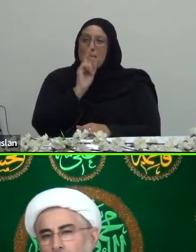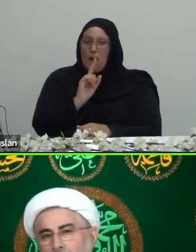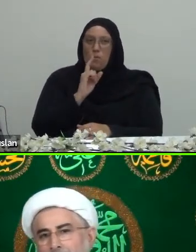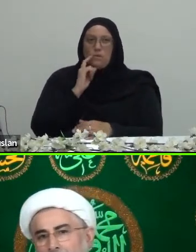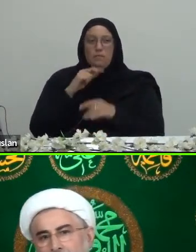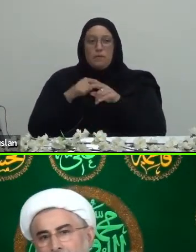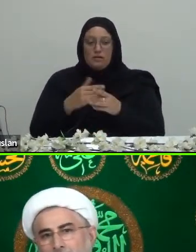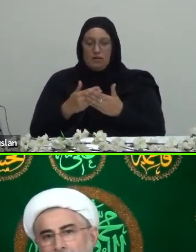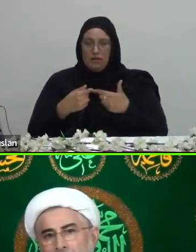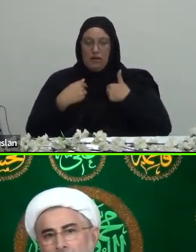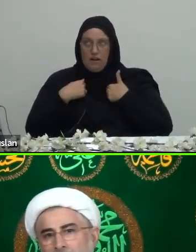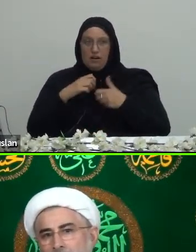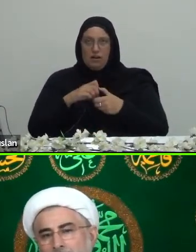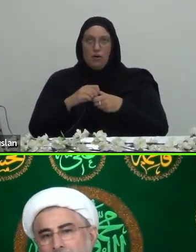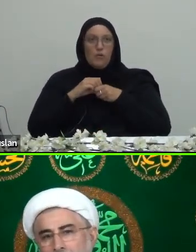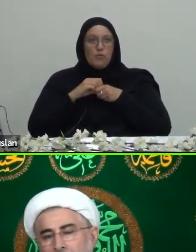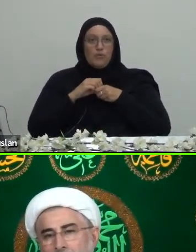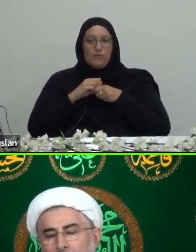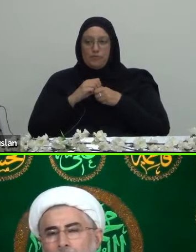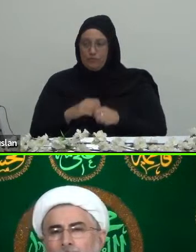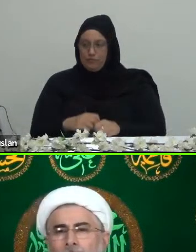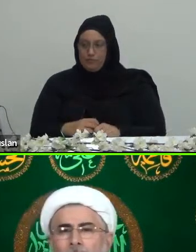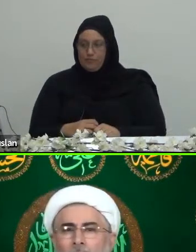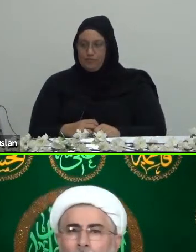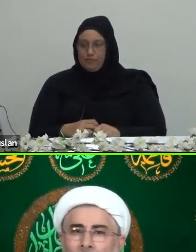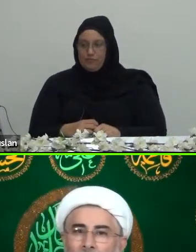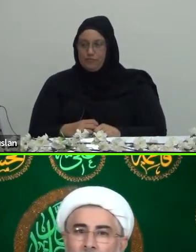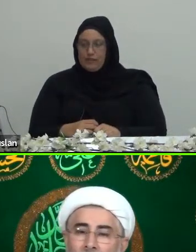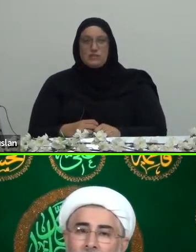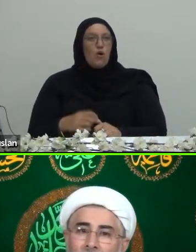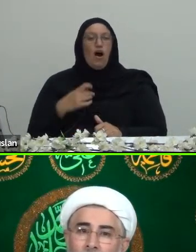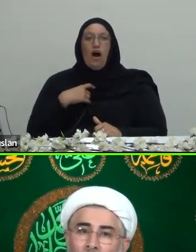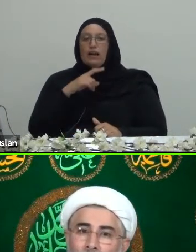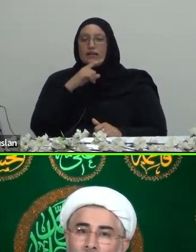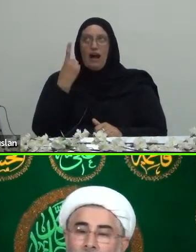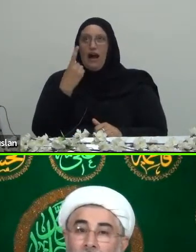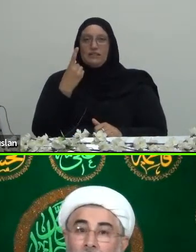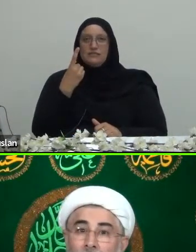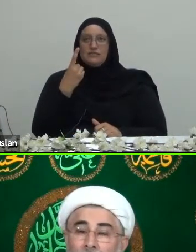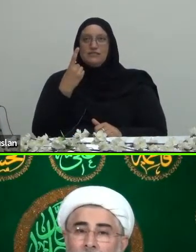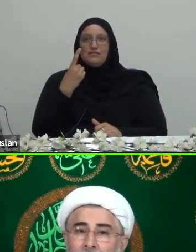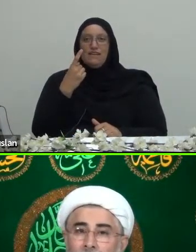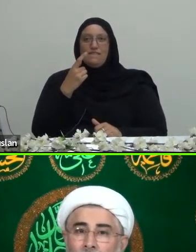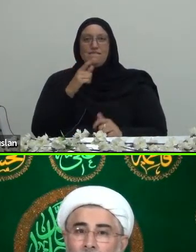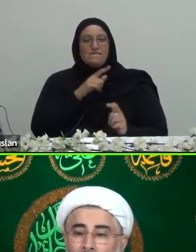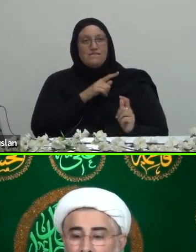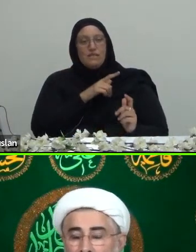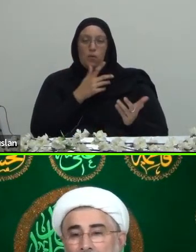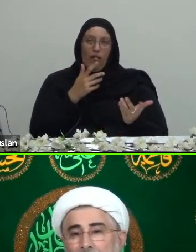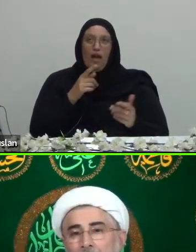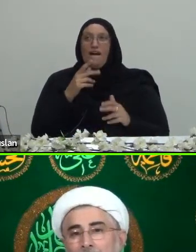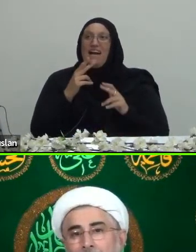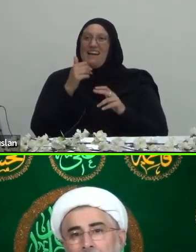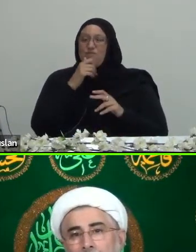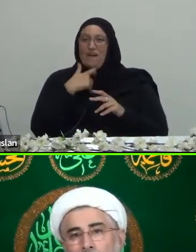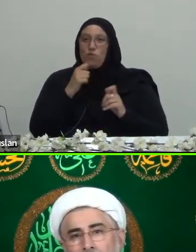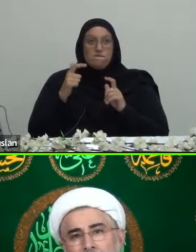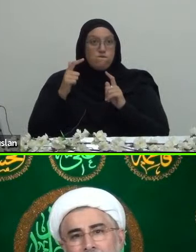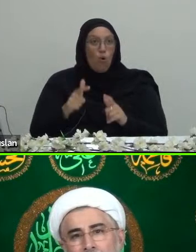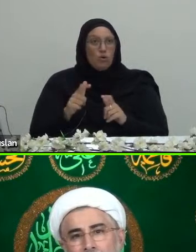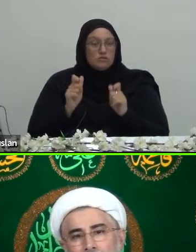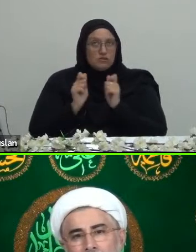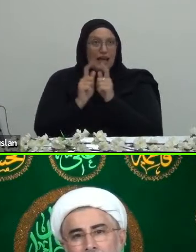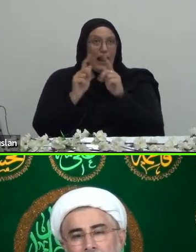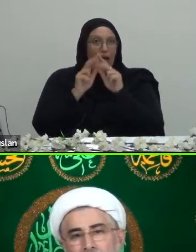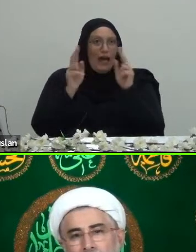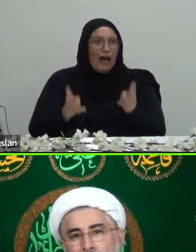own. More than that, I have no say in it, and it's not mine. About the selling that property, liquidating that property, once